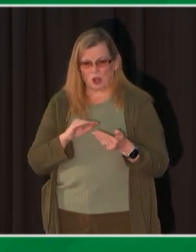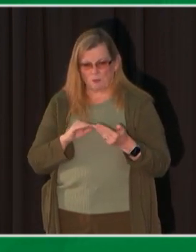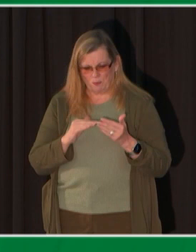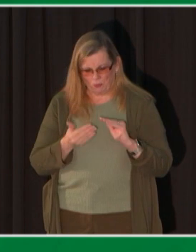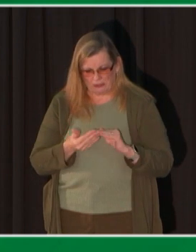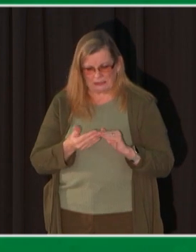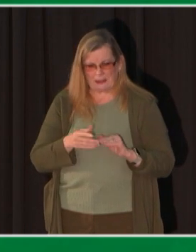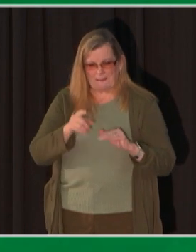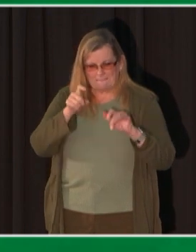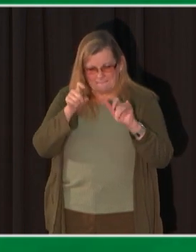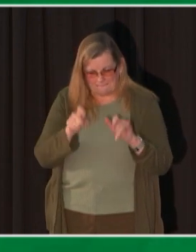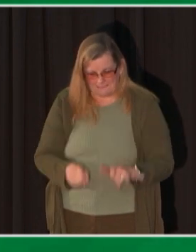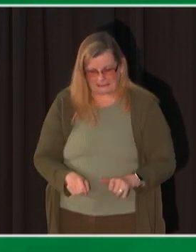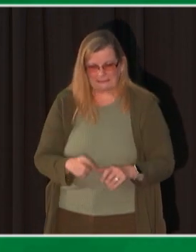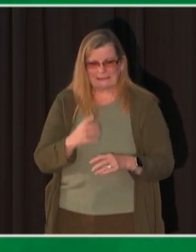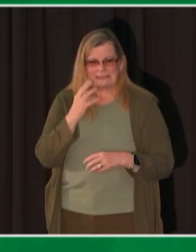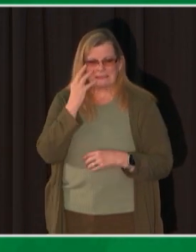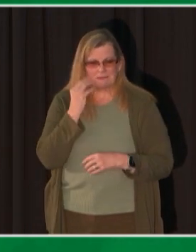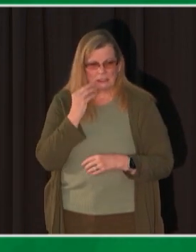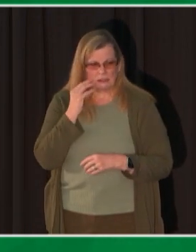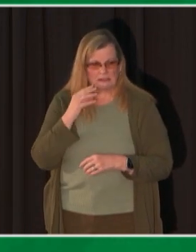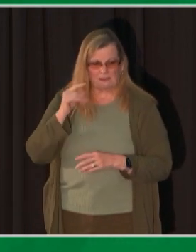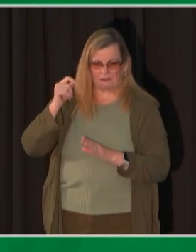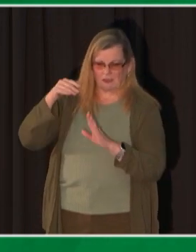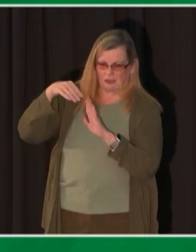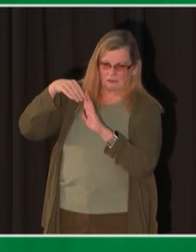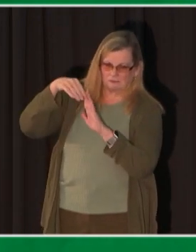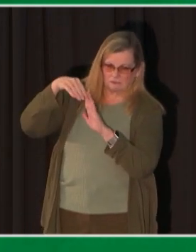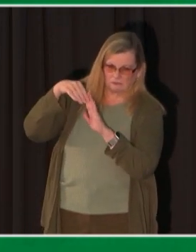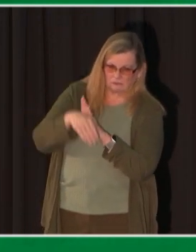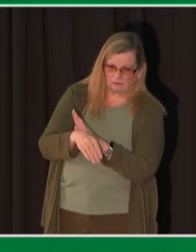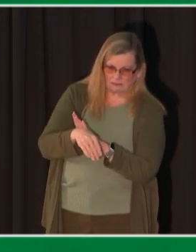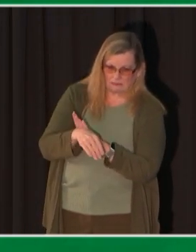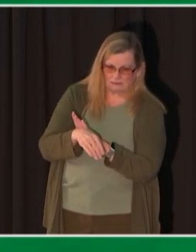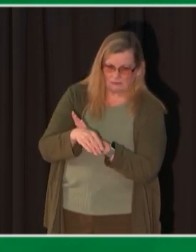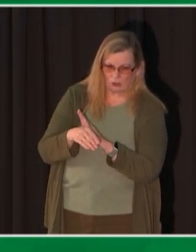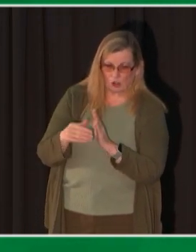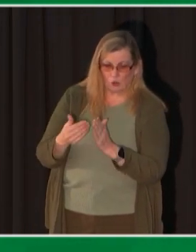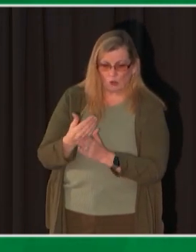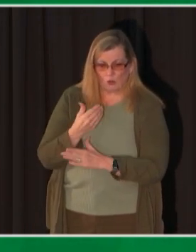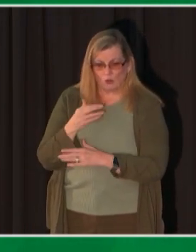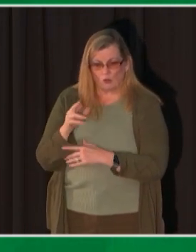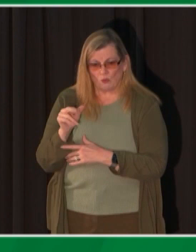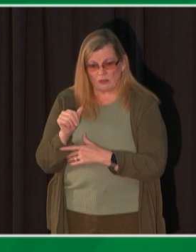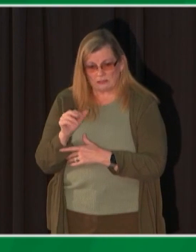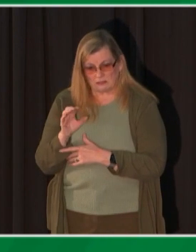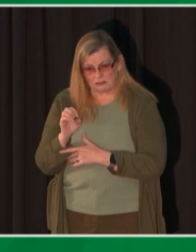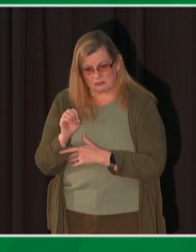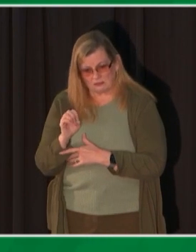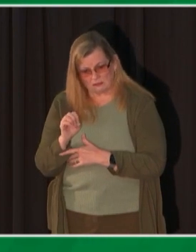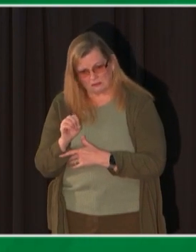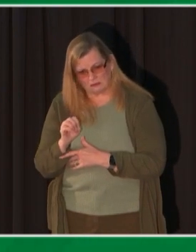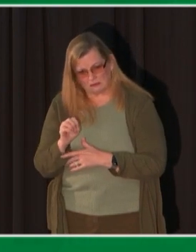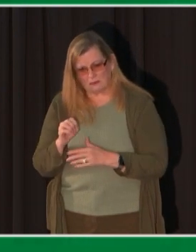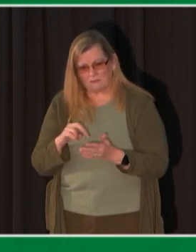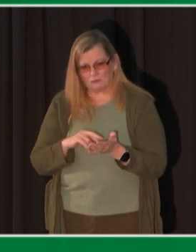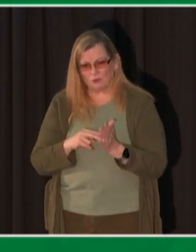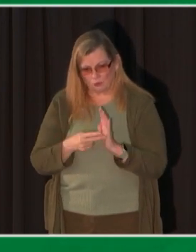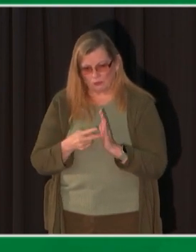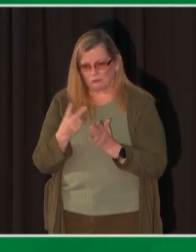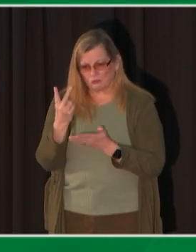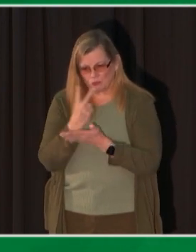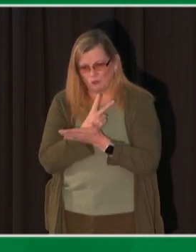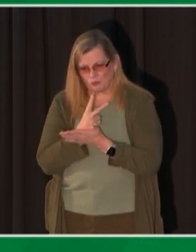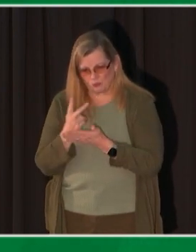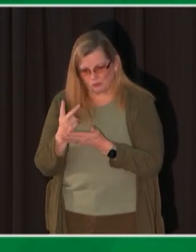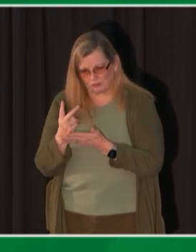a decline in new cases observed over a 2-week period. And so we want to make sure all of our residents in the